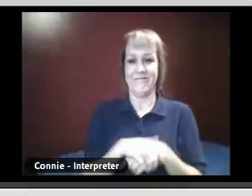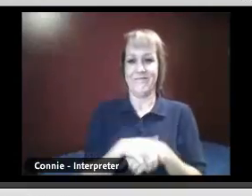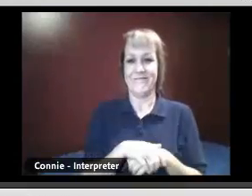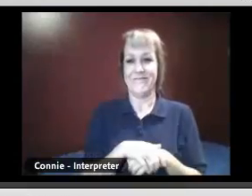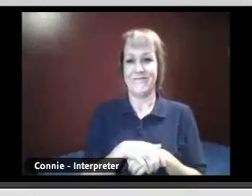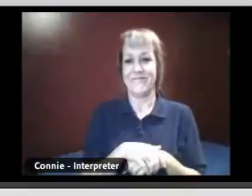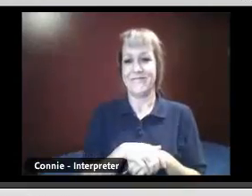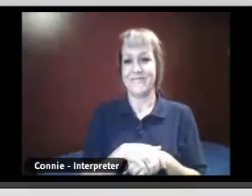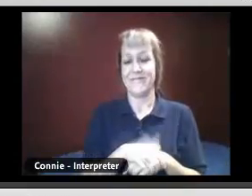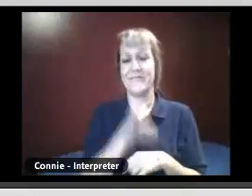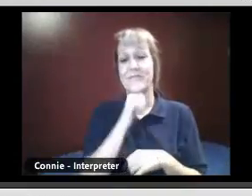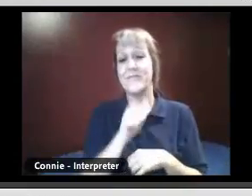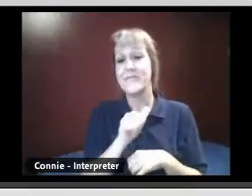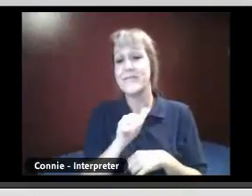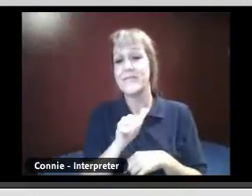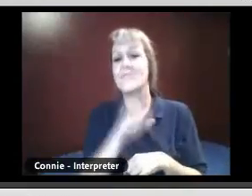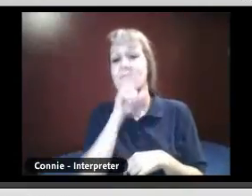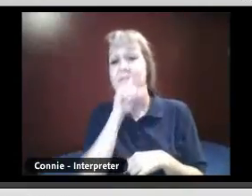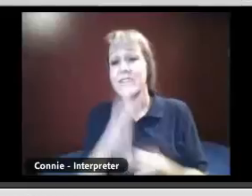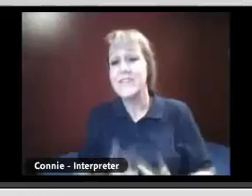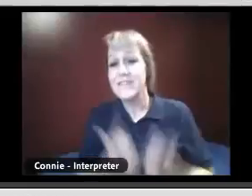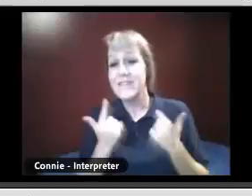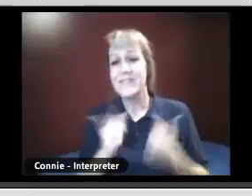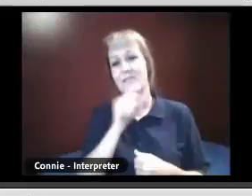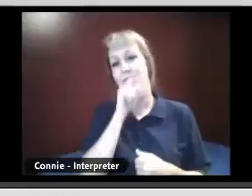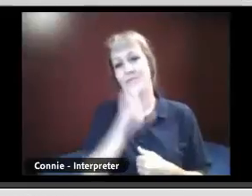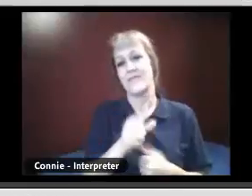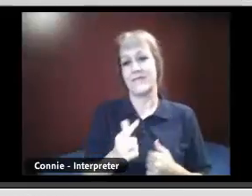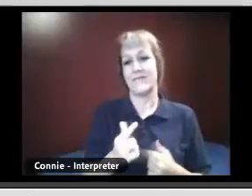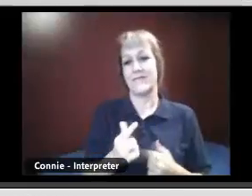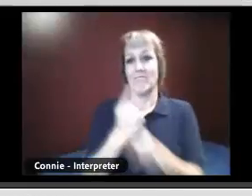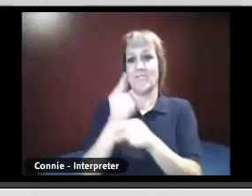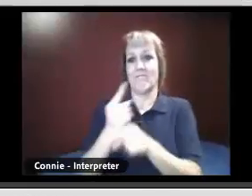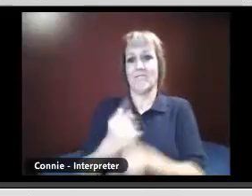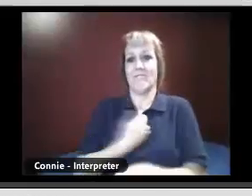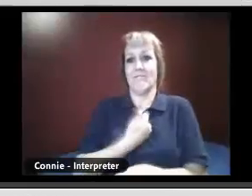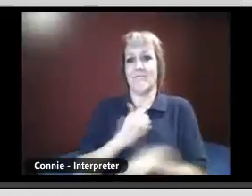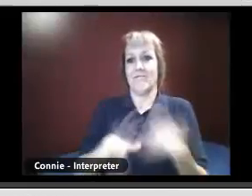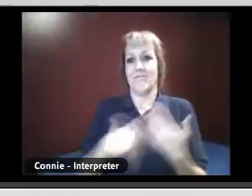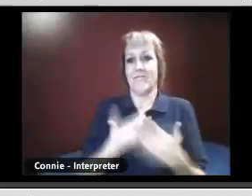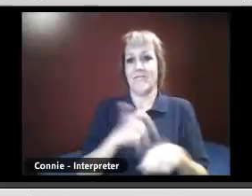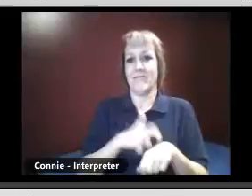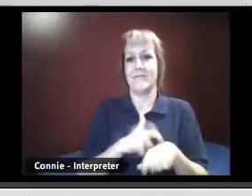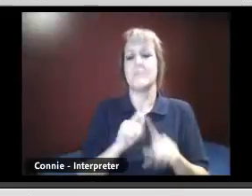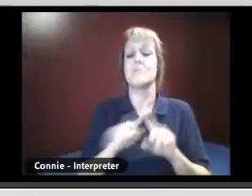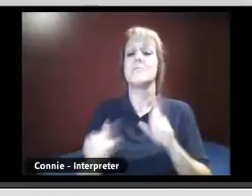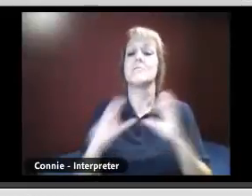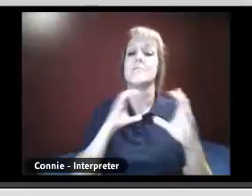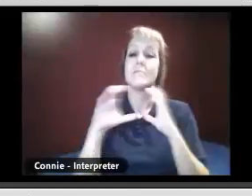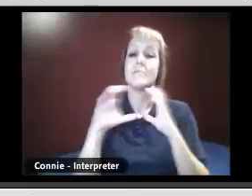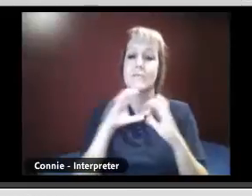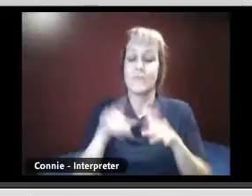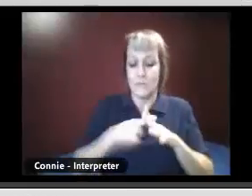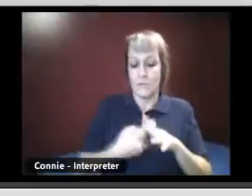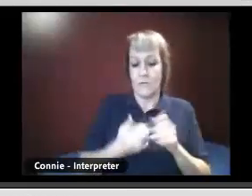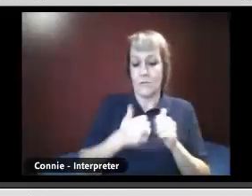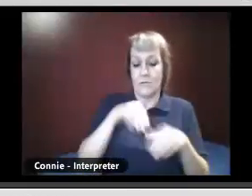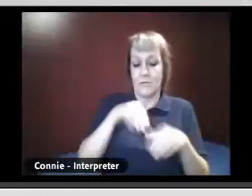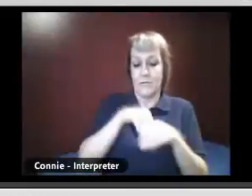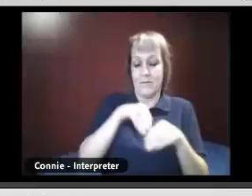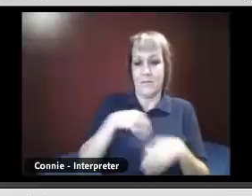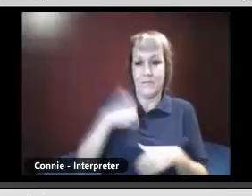in reality, we certainly aren't. But the conversations that start with ourselves,